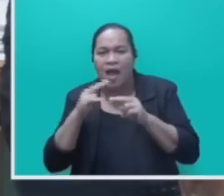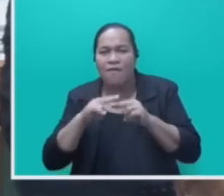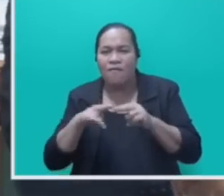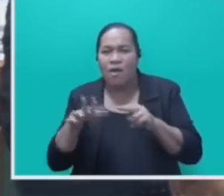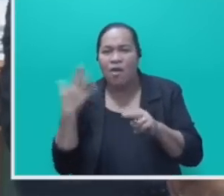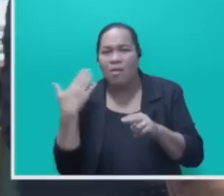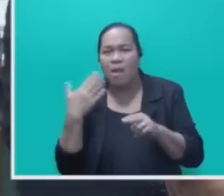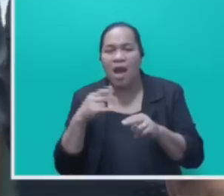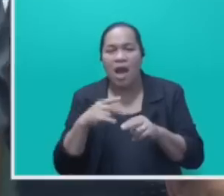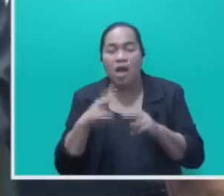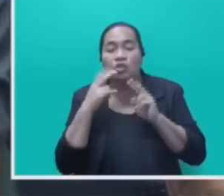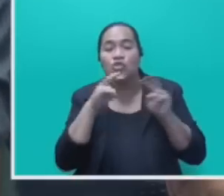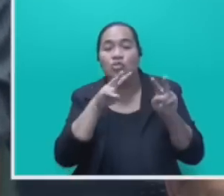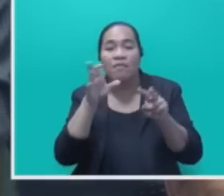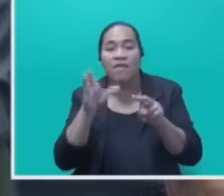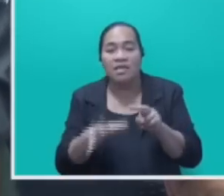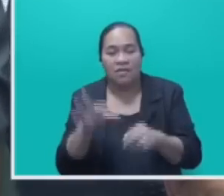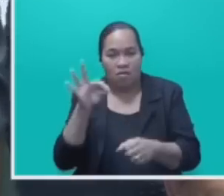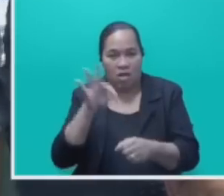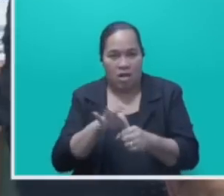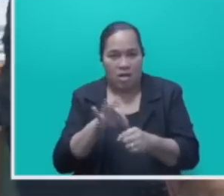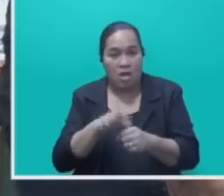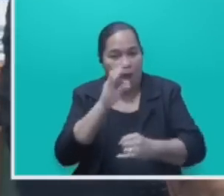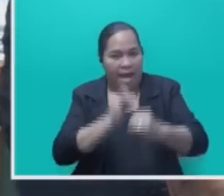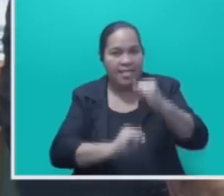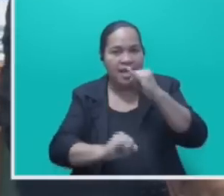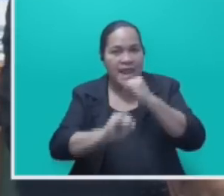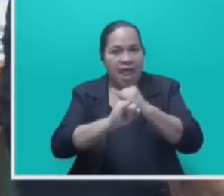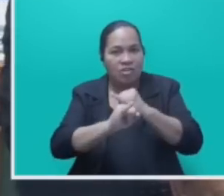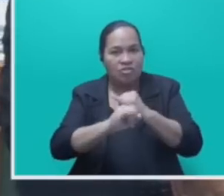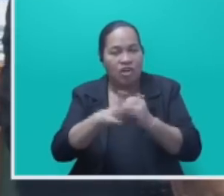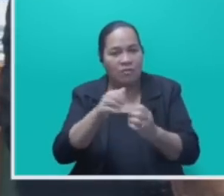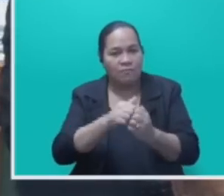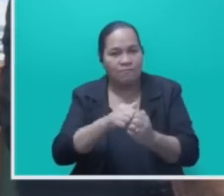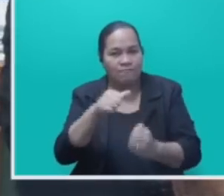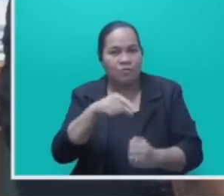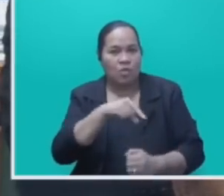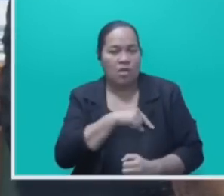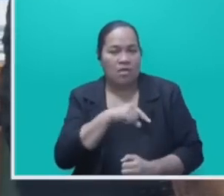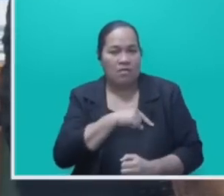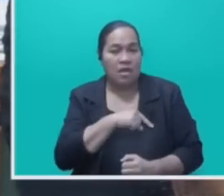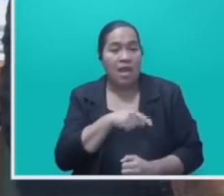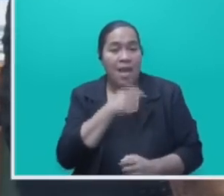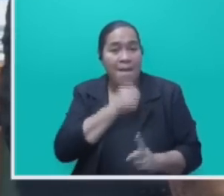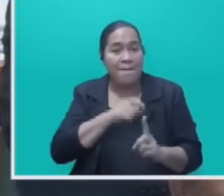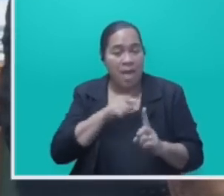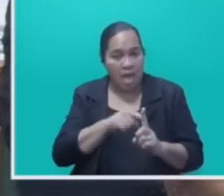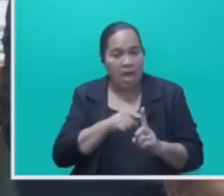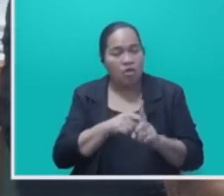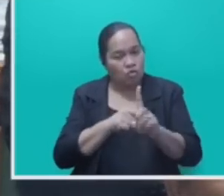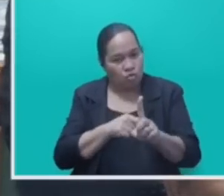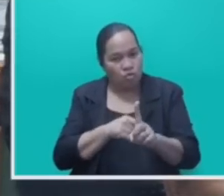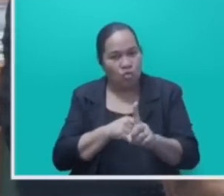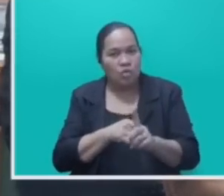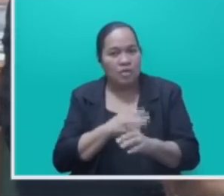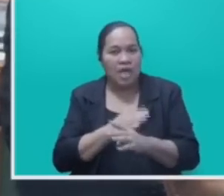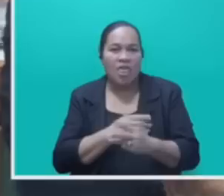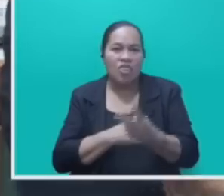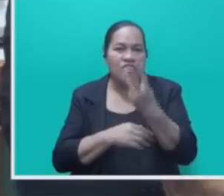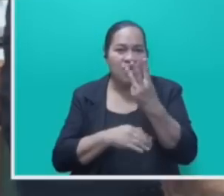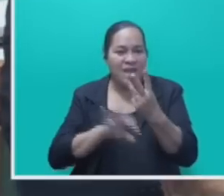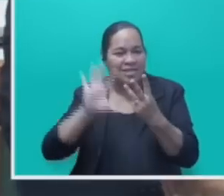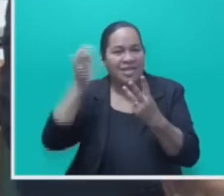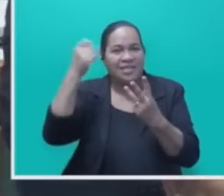elections, a professional with international acclaim, and a man who proficiently conducted 3